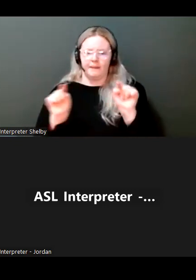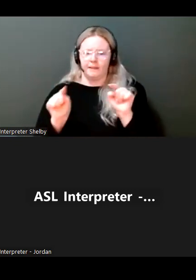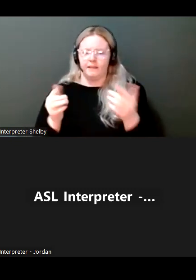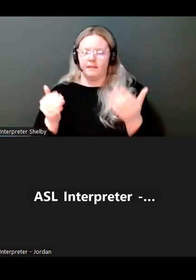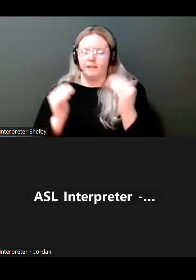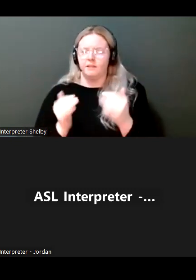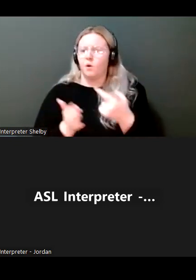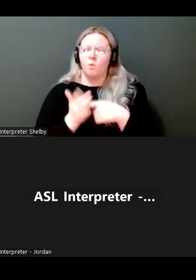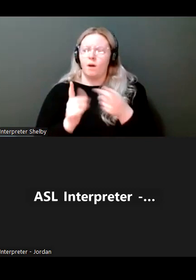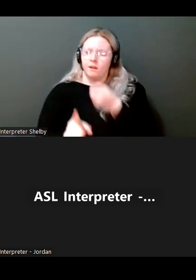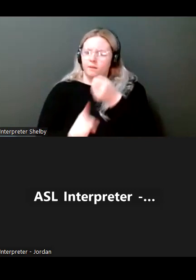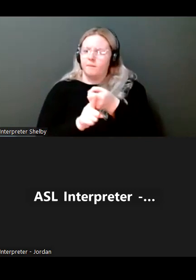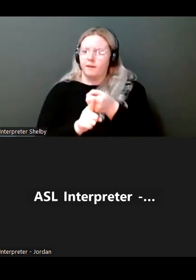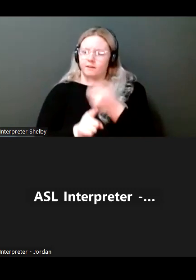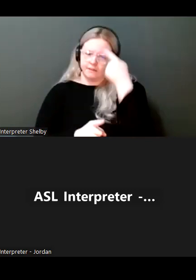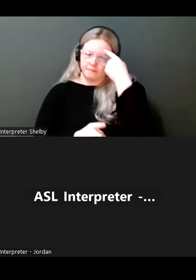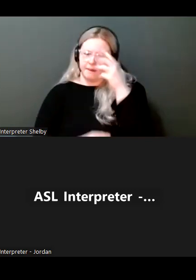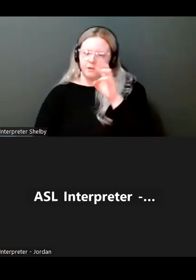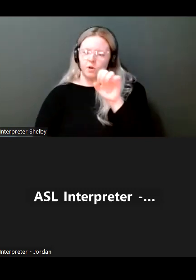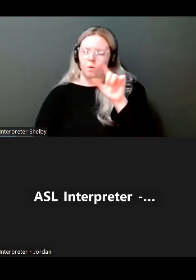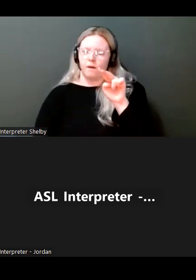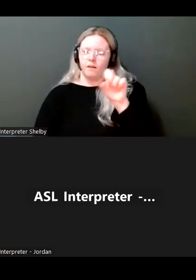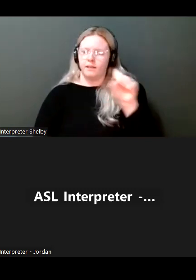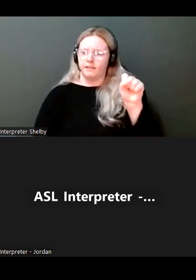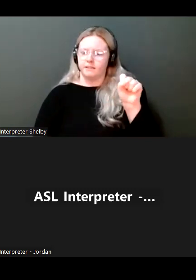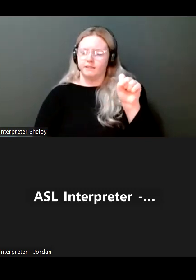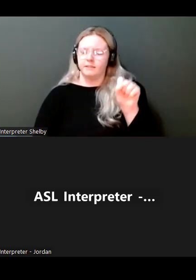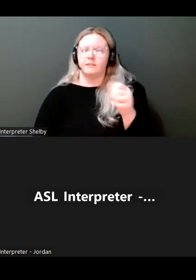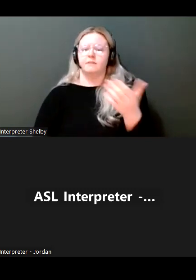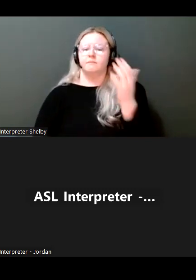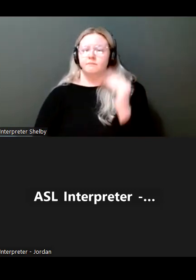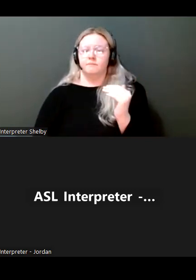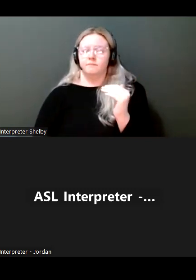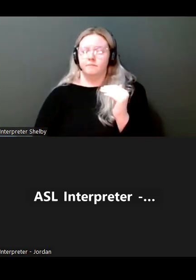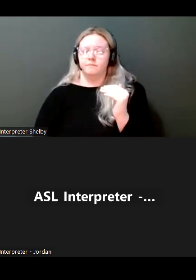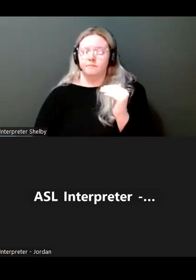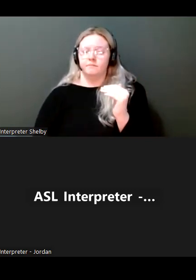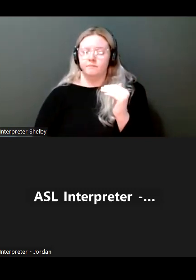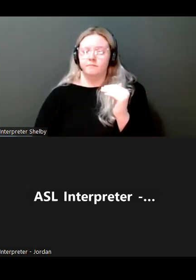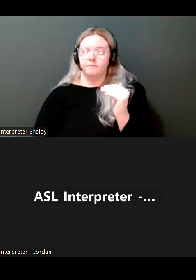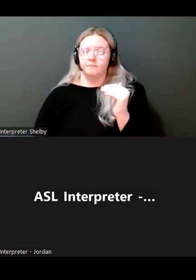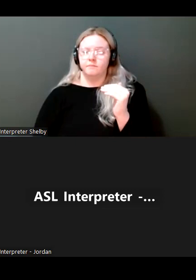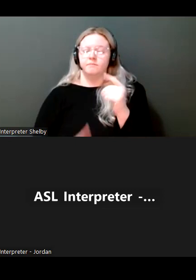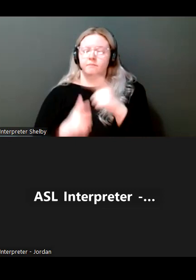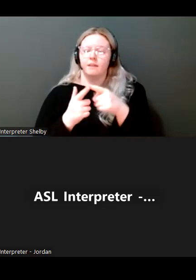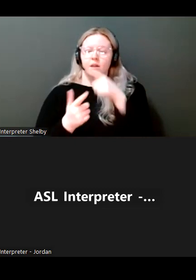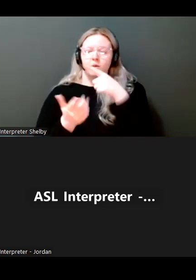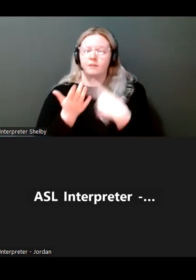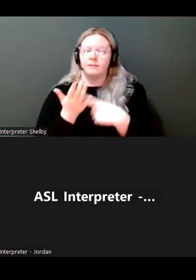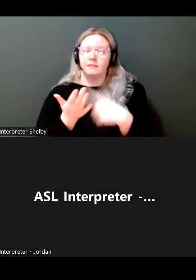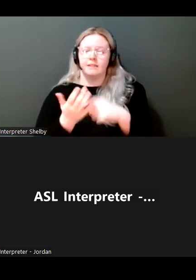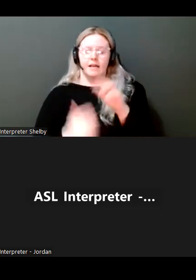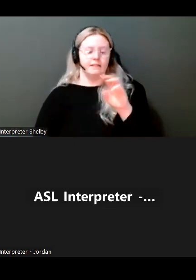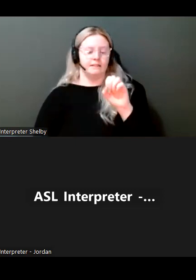mental wellness. And then we're going to get more into, what mental wellness, how mental wellness